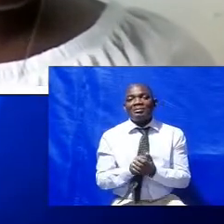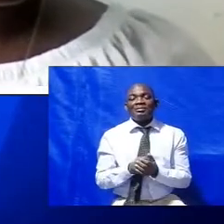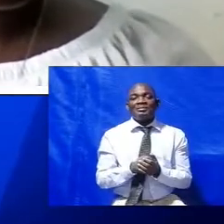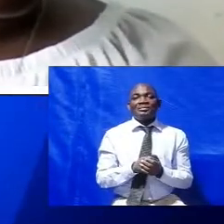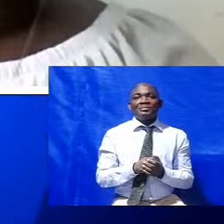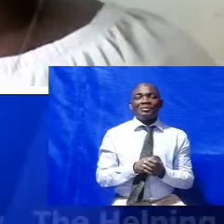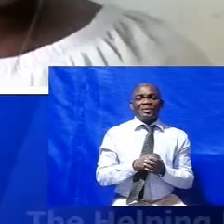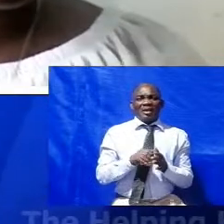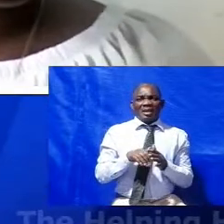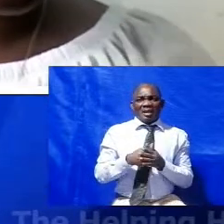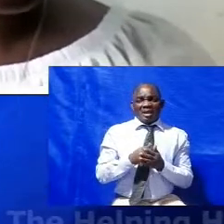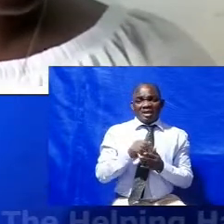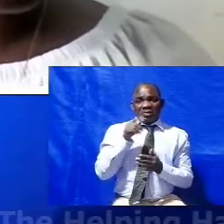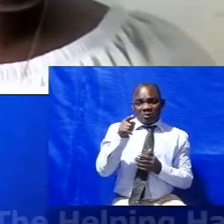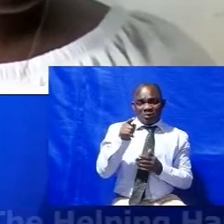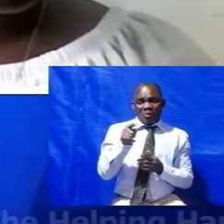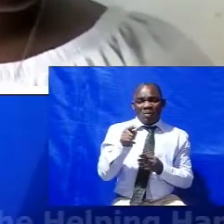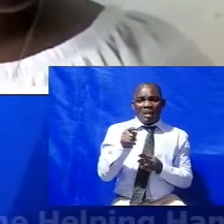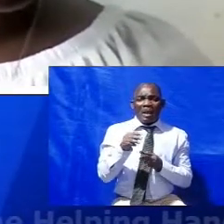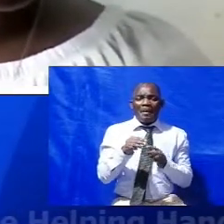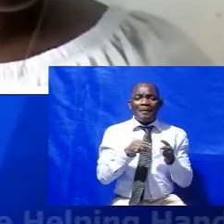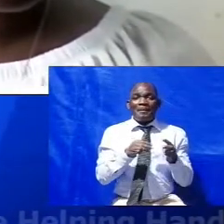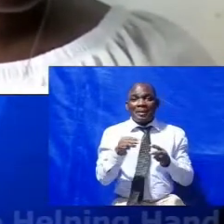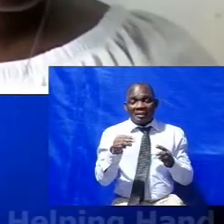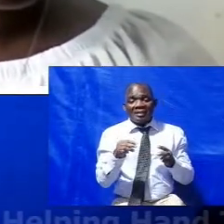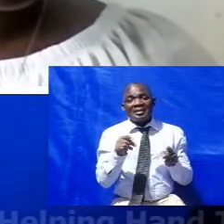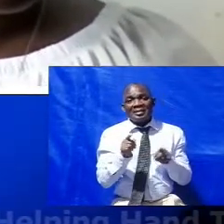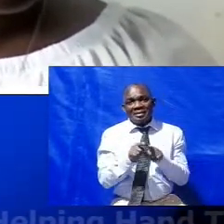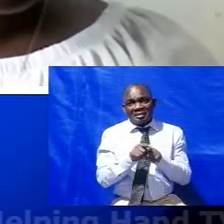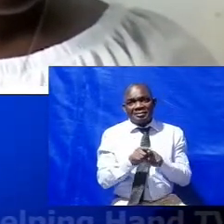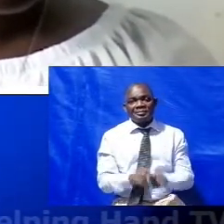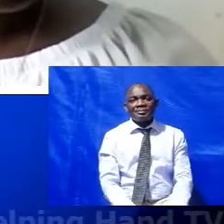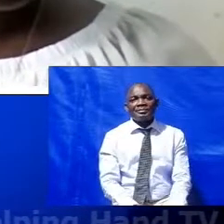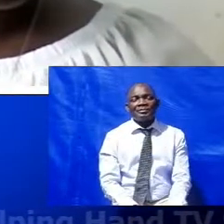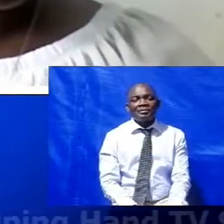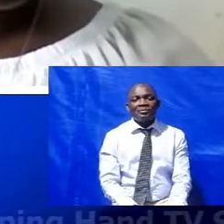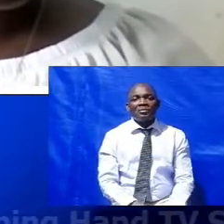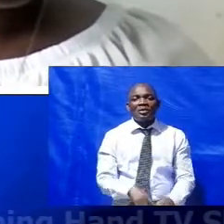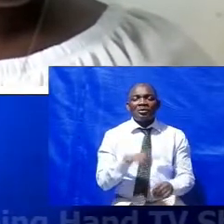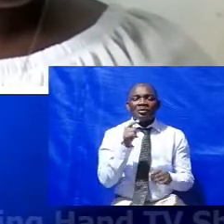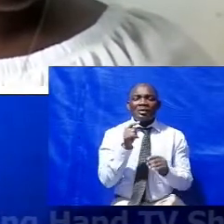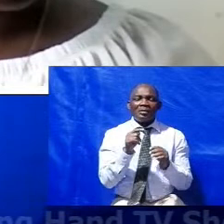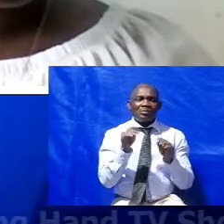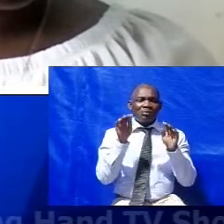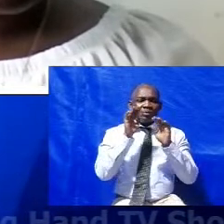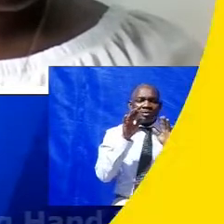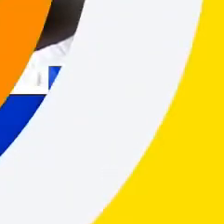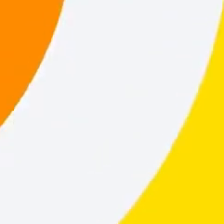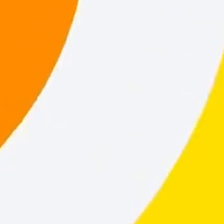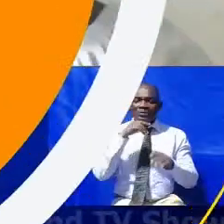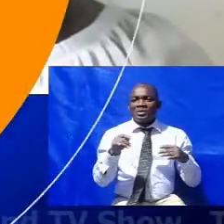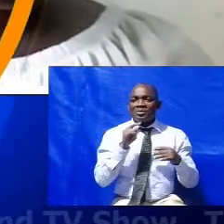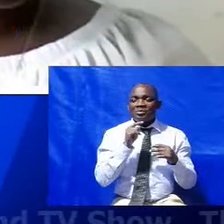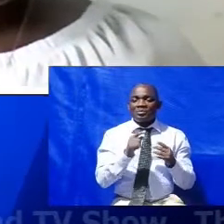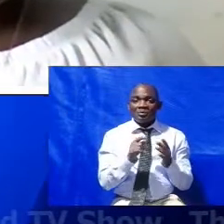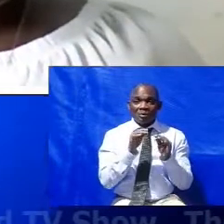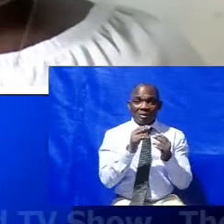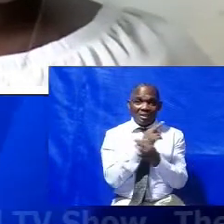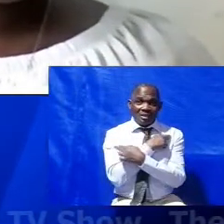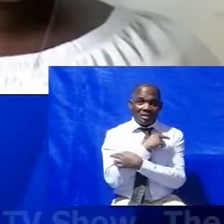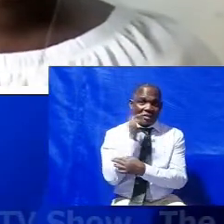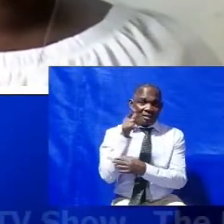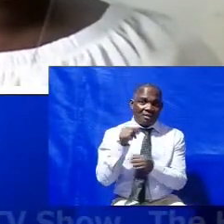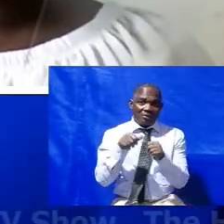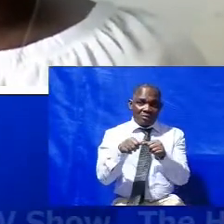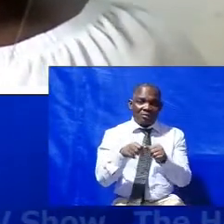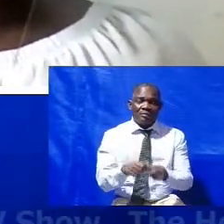farms and how she managed all throughout. Incredible story. Incredible